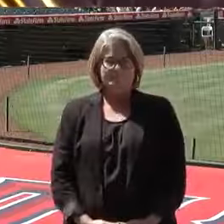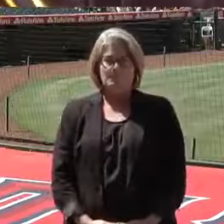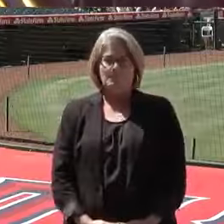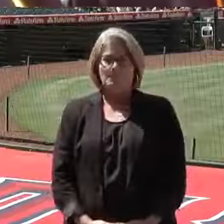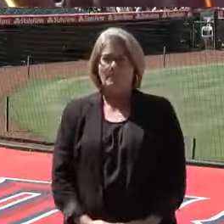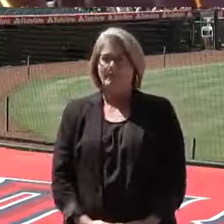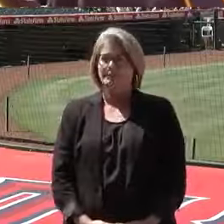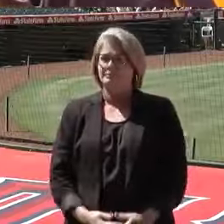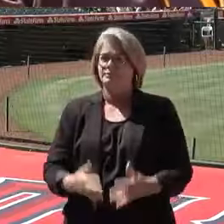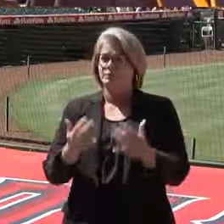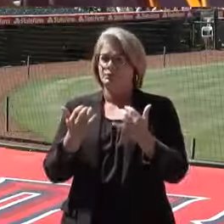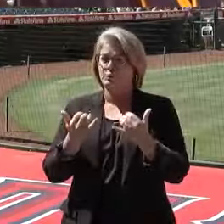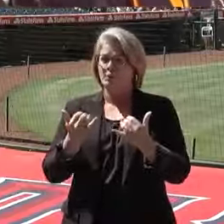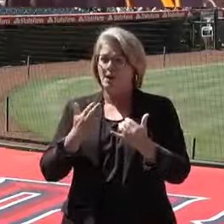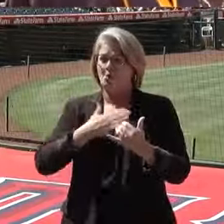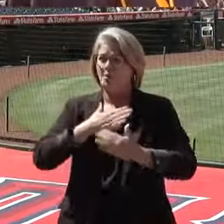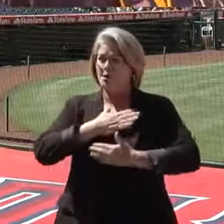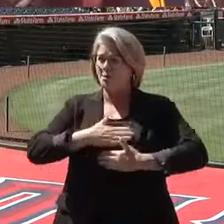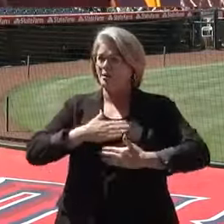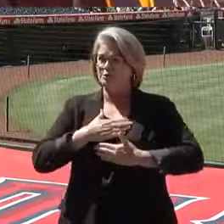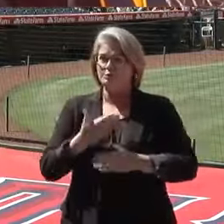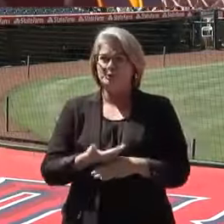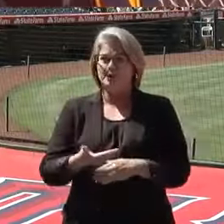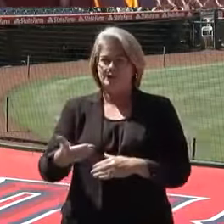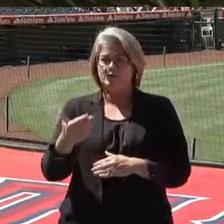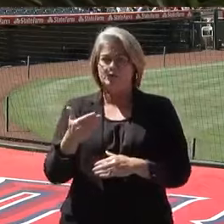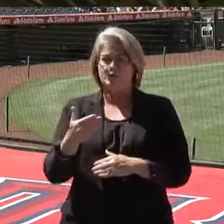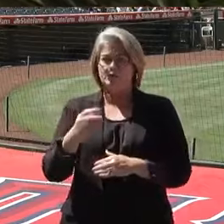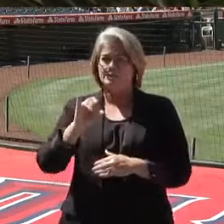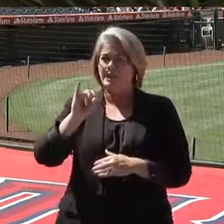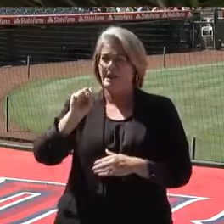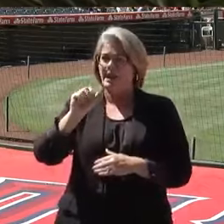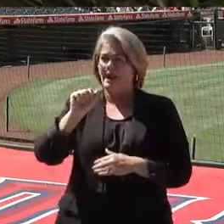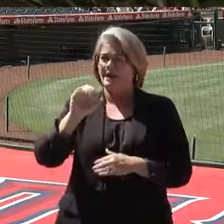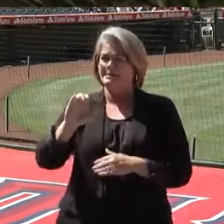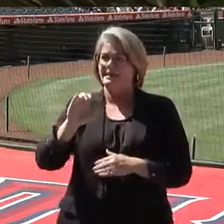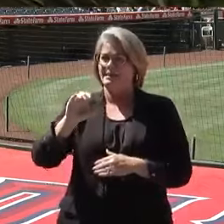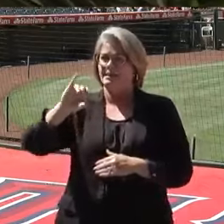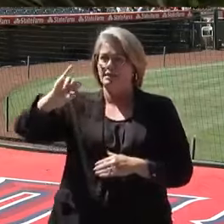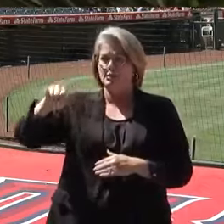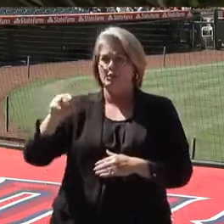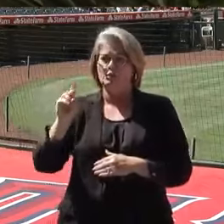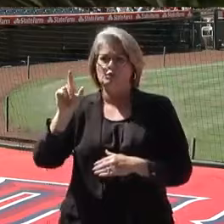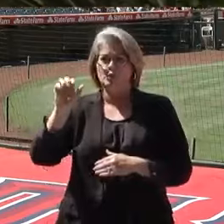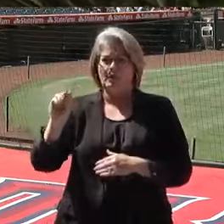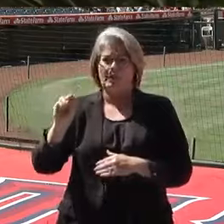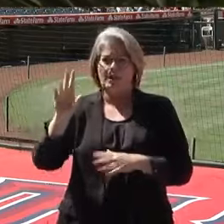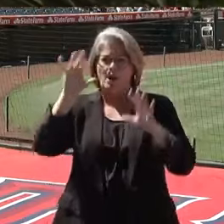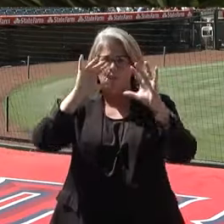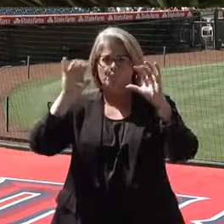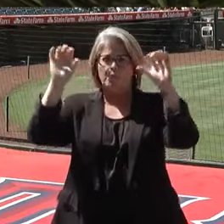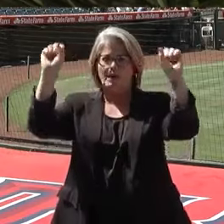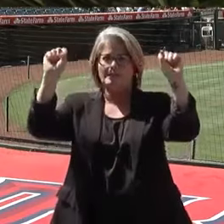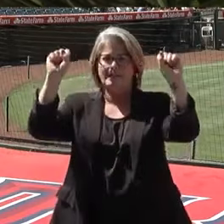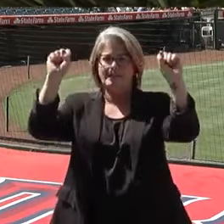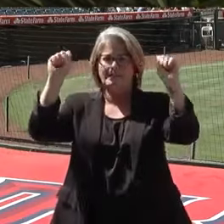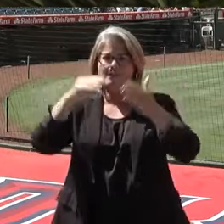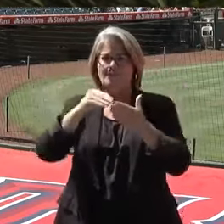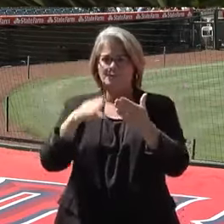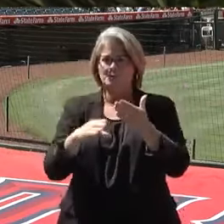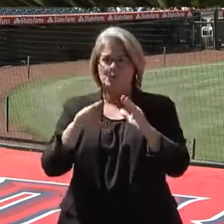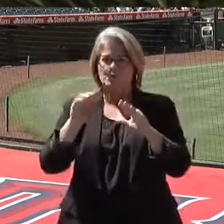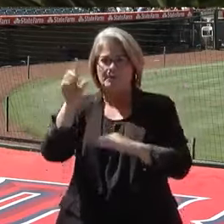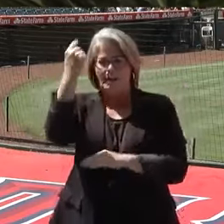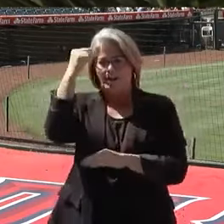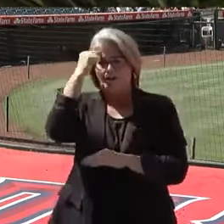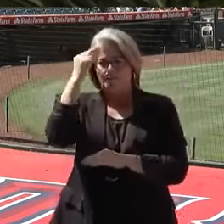It is now my great pleasure to introduce Isaac Julian, president of CSULB Student Government, Associated